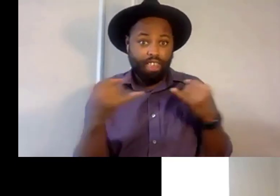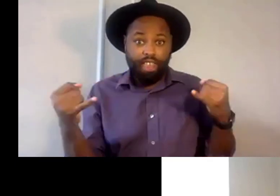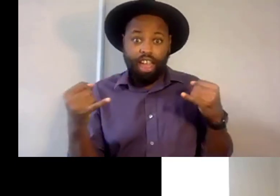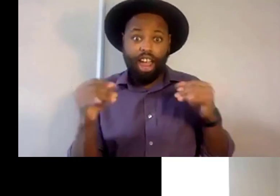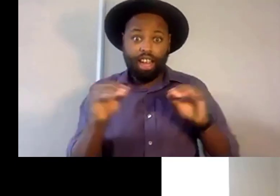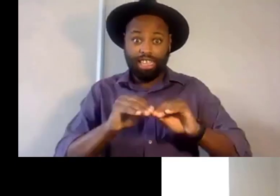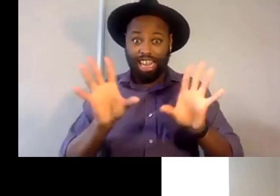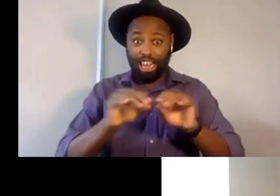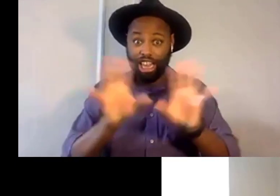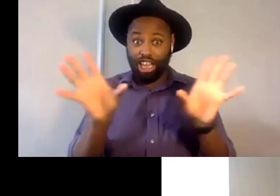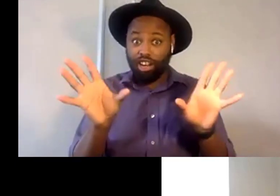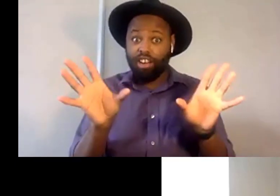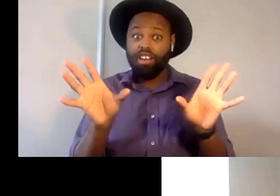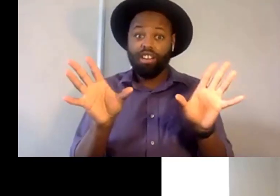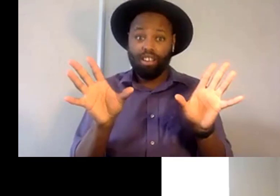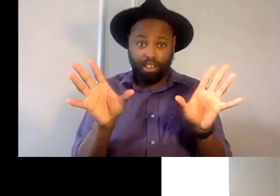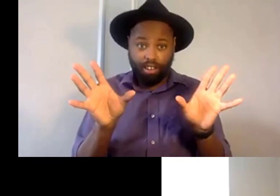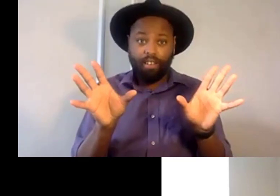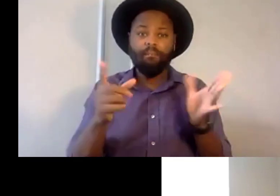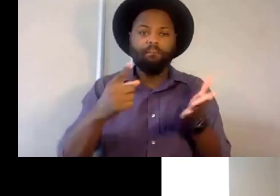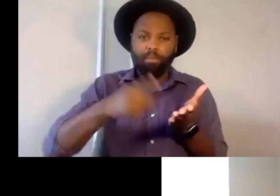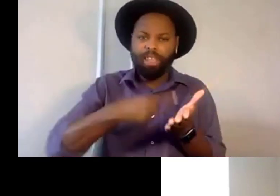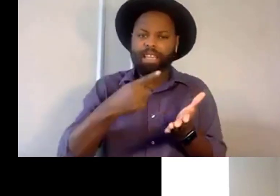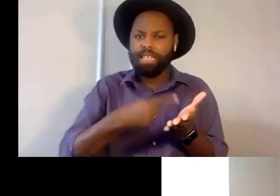clear. Sometimes there's a